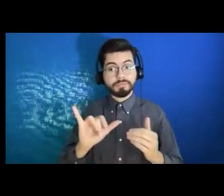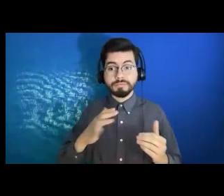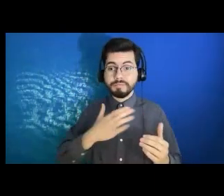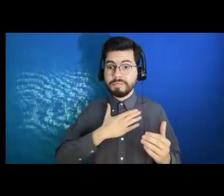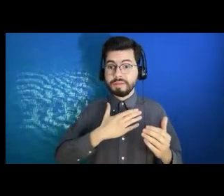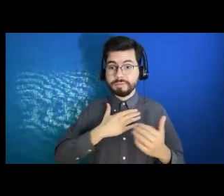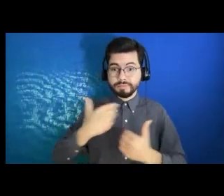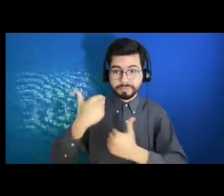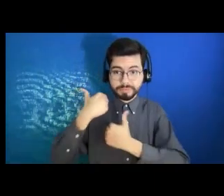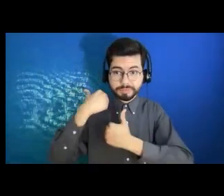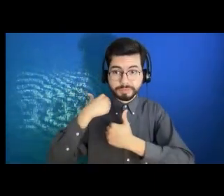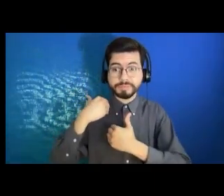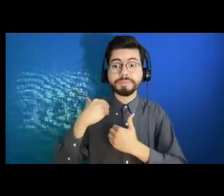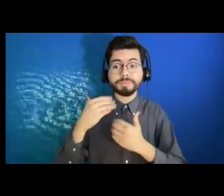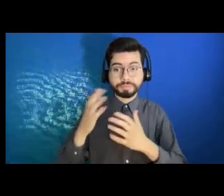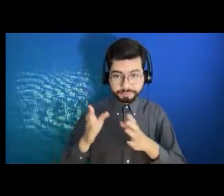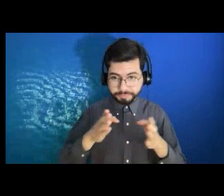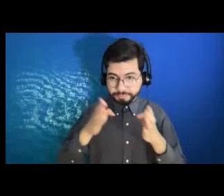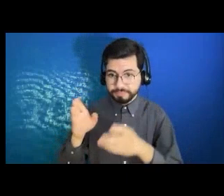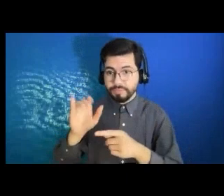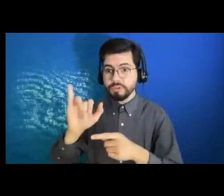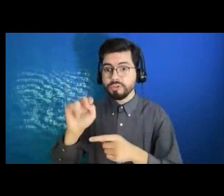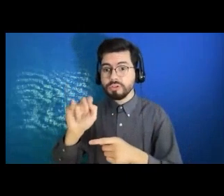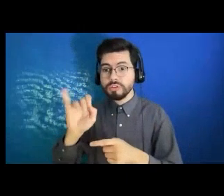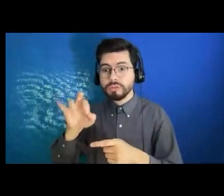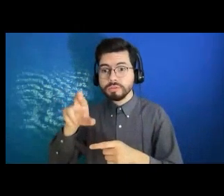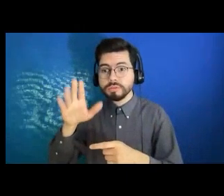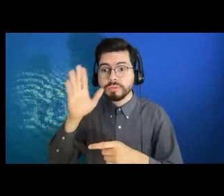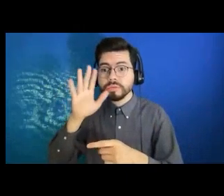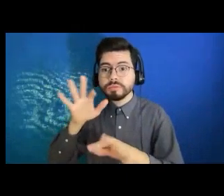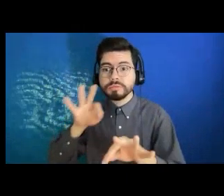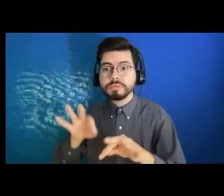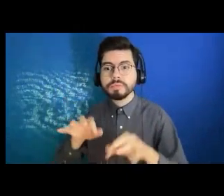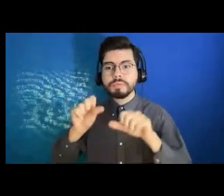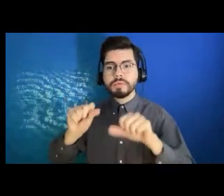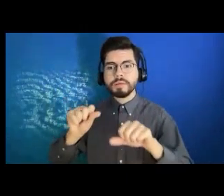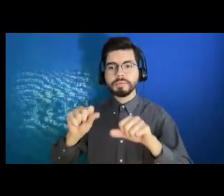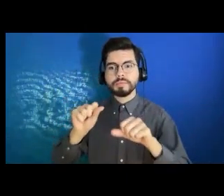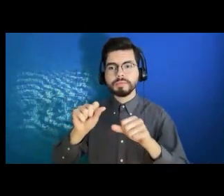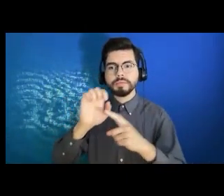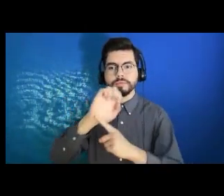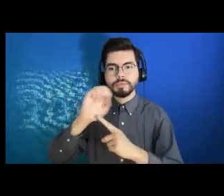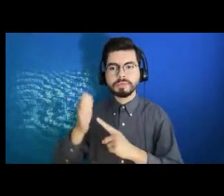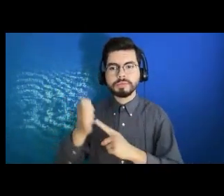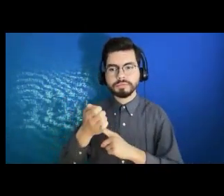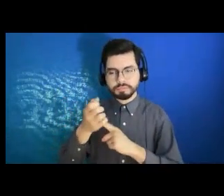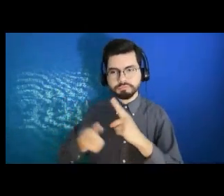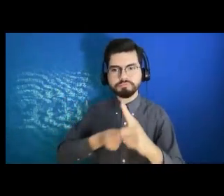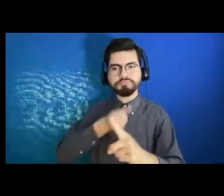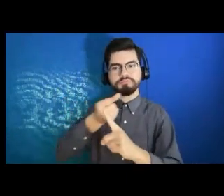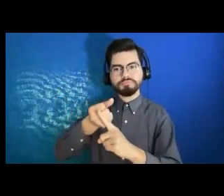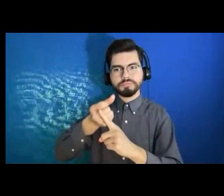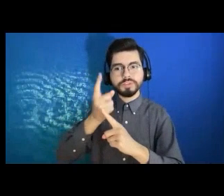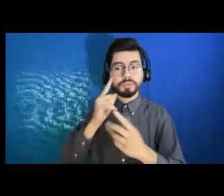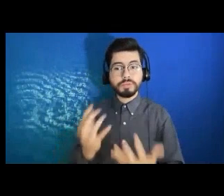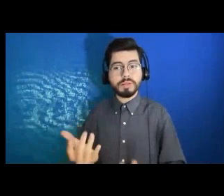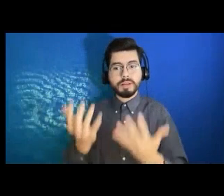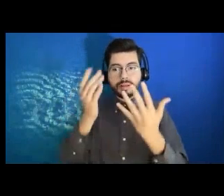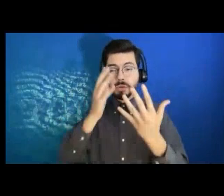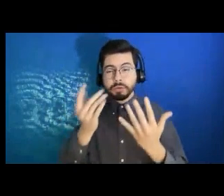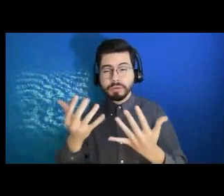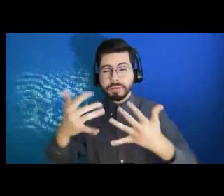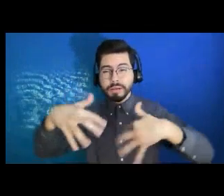then Jennifer would speak to potential environmental implications of the fire and where we expect it to go and,